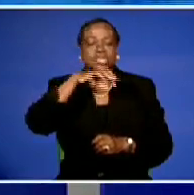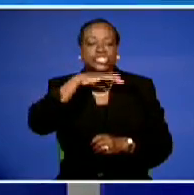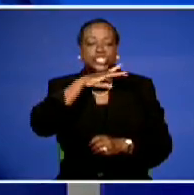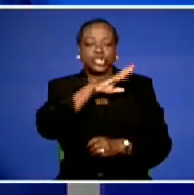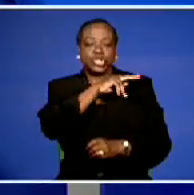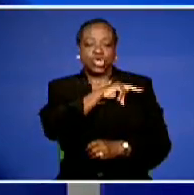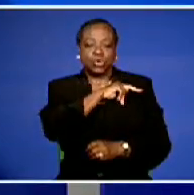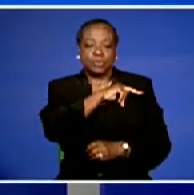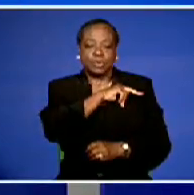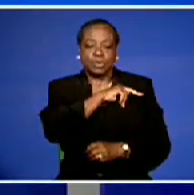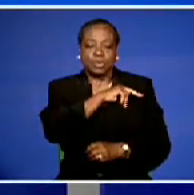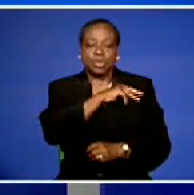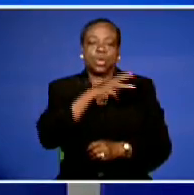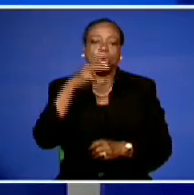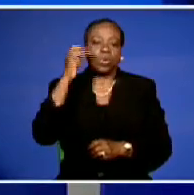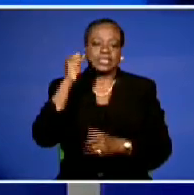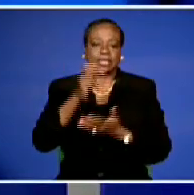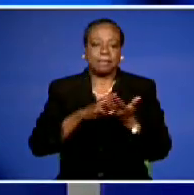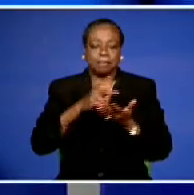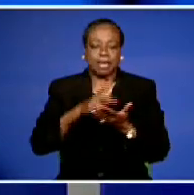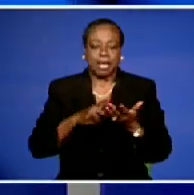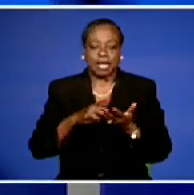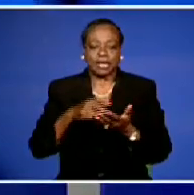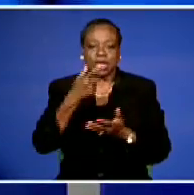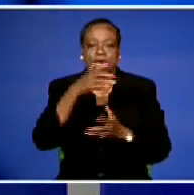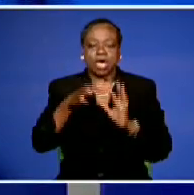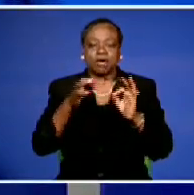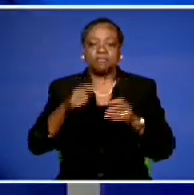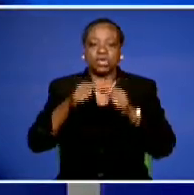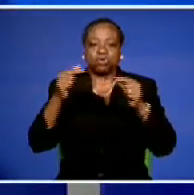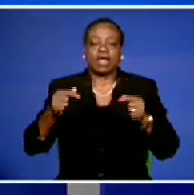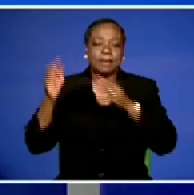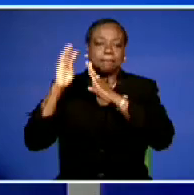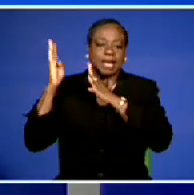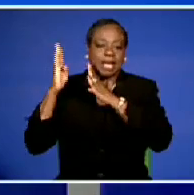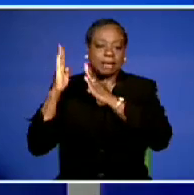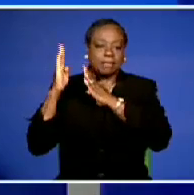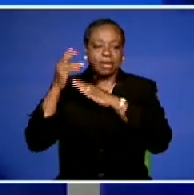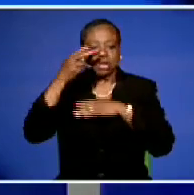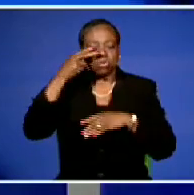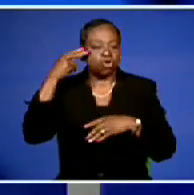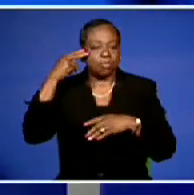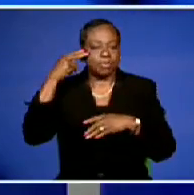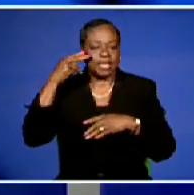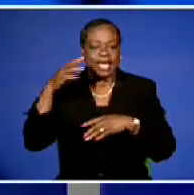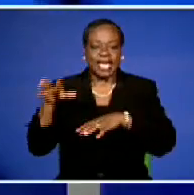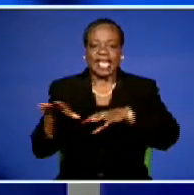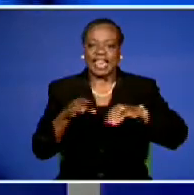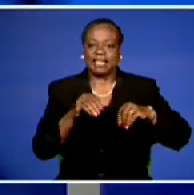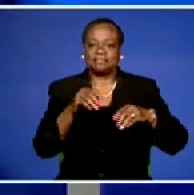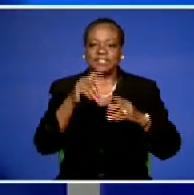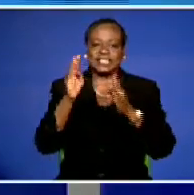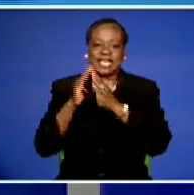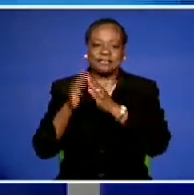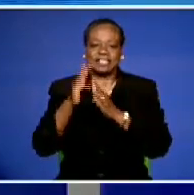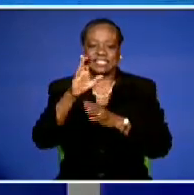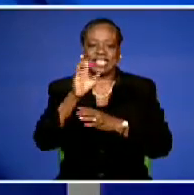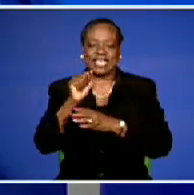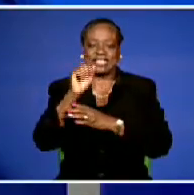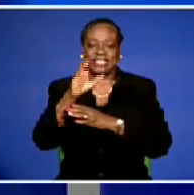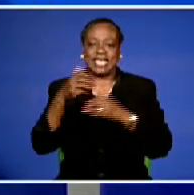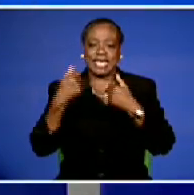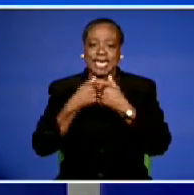that John Bull Grand Bahama robbery. Newbold actually left town today for the CAC games in Colombia.